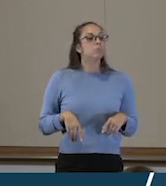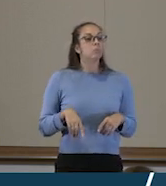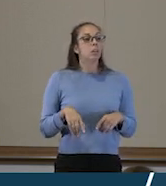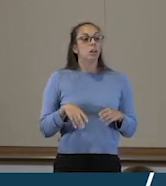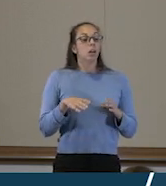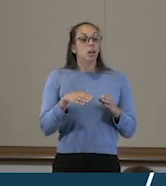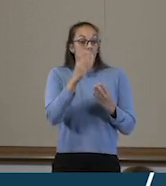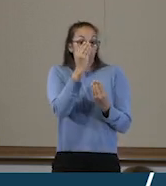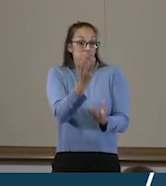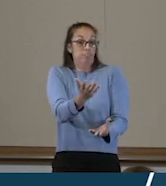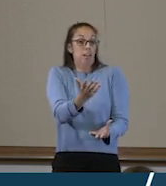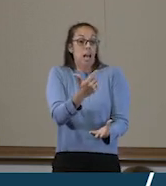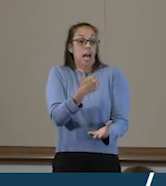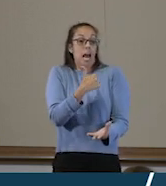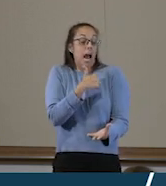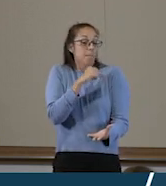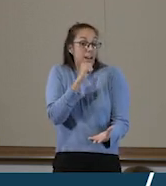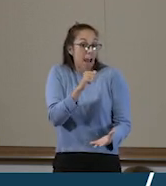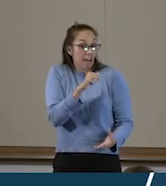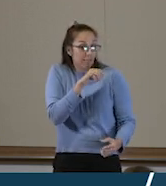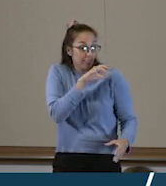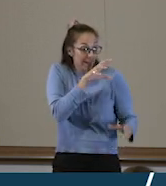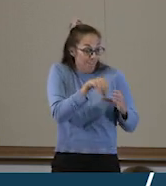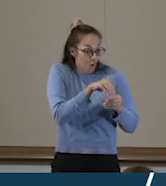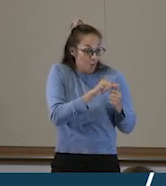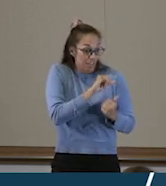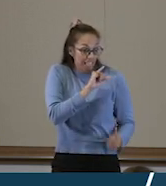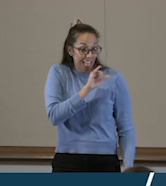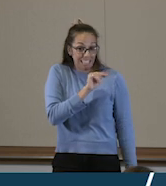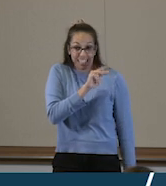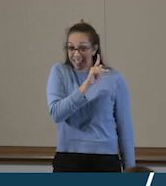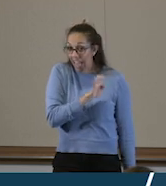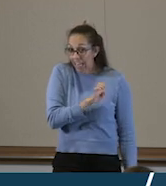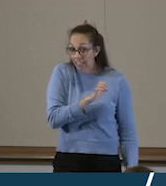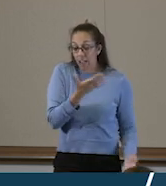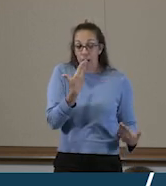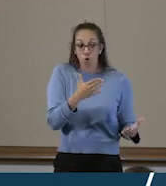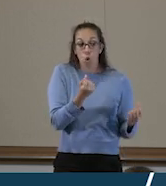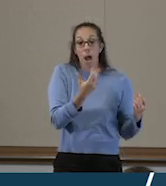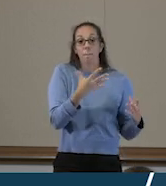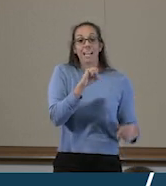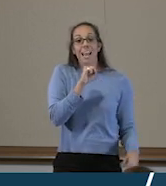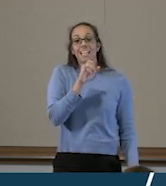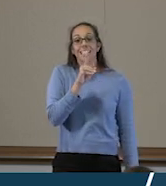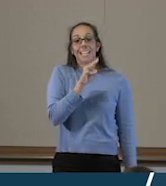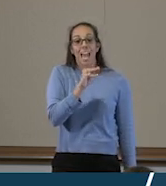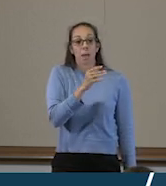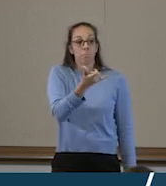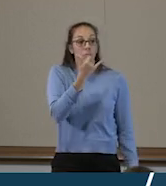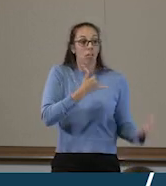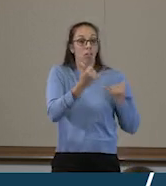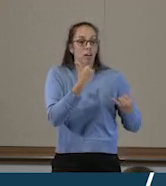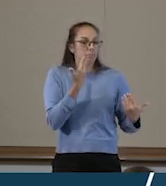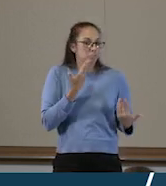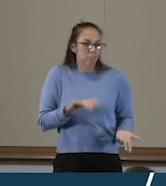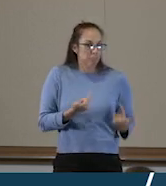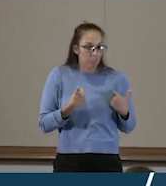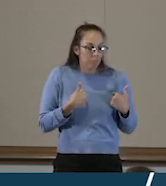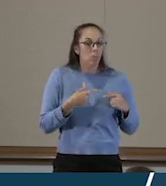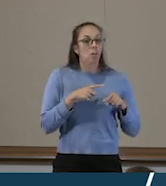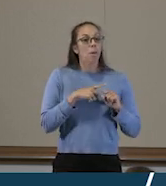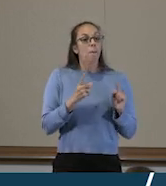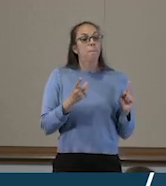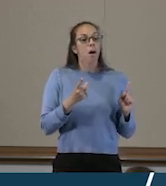not obviously in the intake department, so I don't see how many SDM calls they get a day, but I do get a large